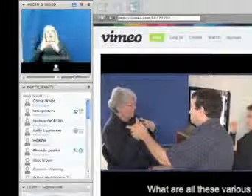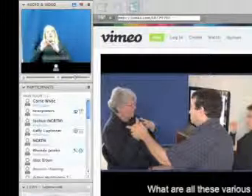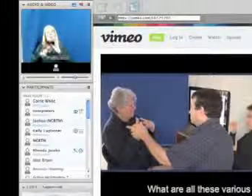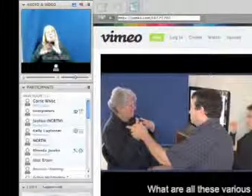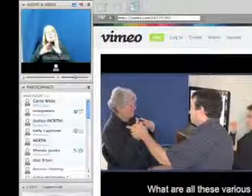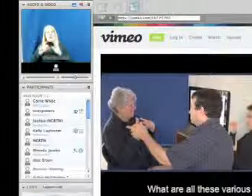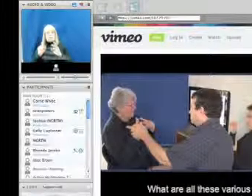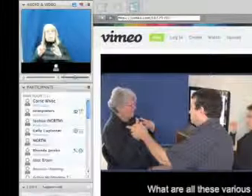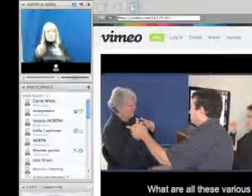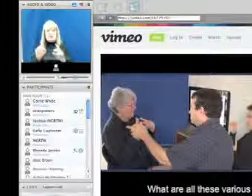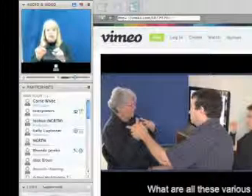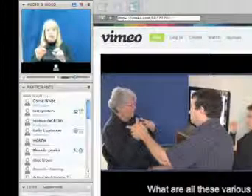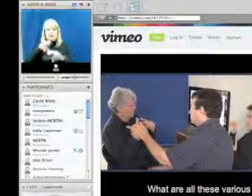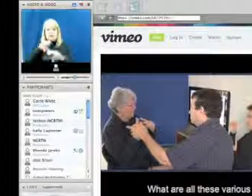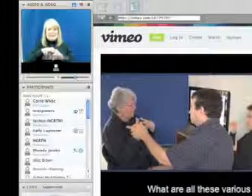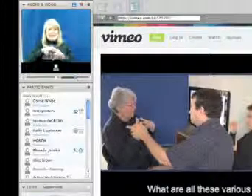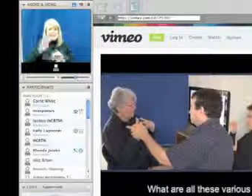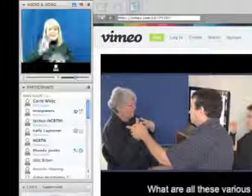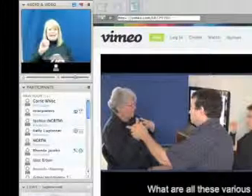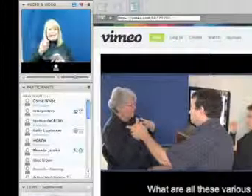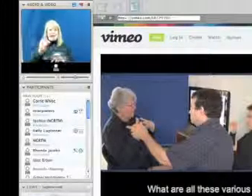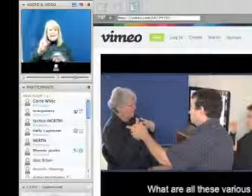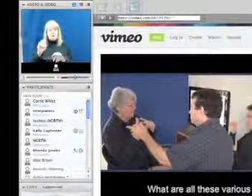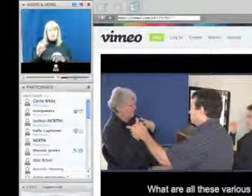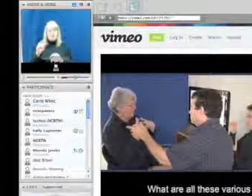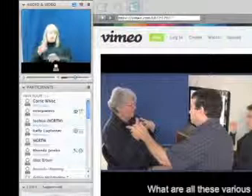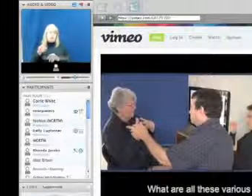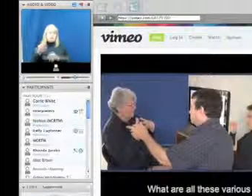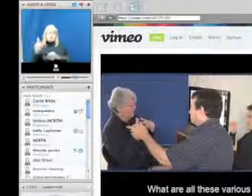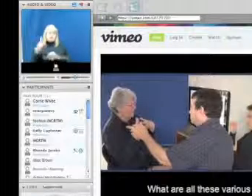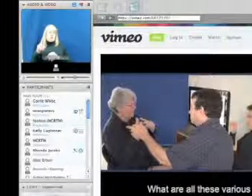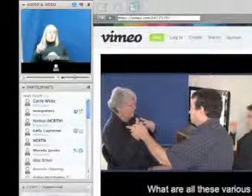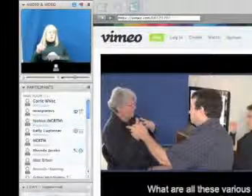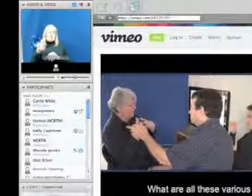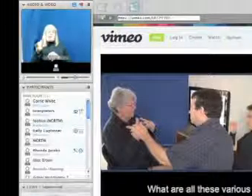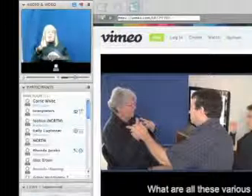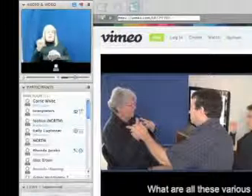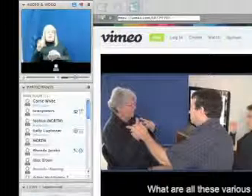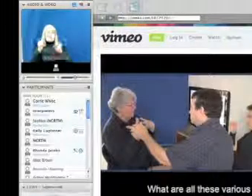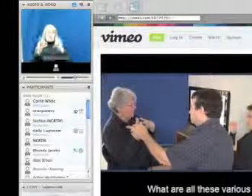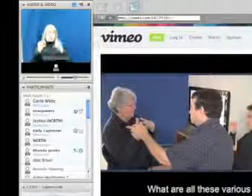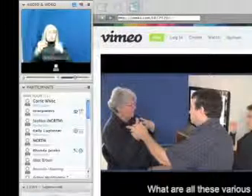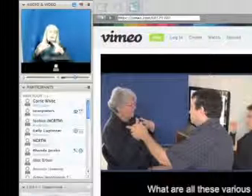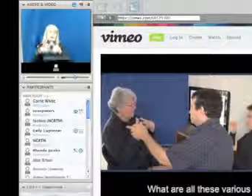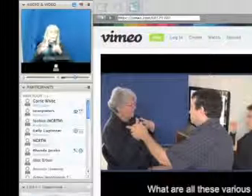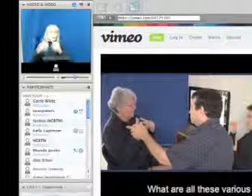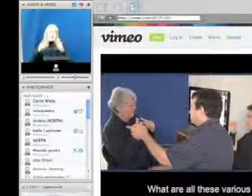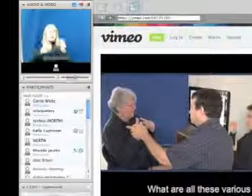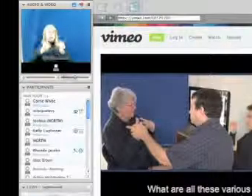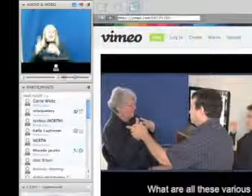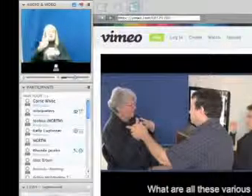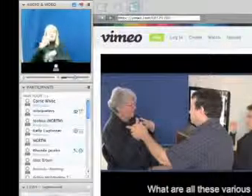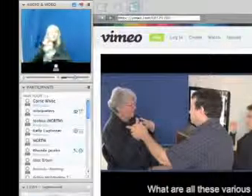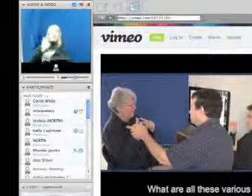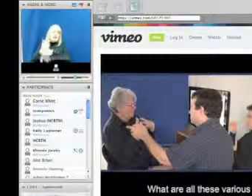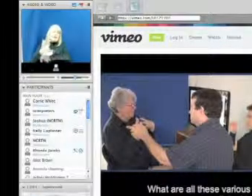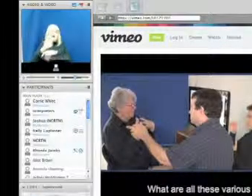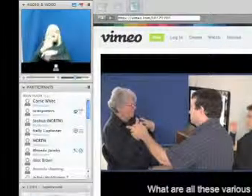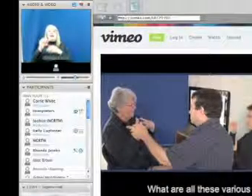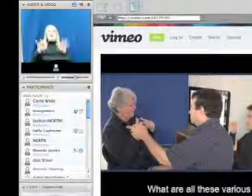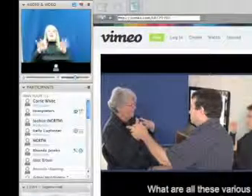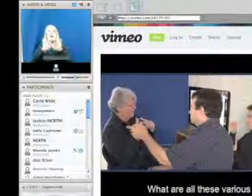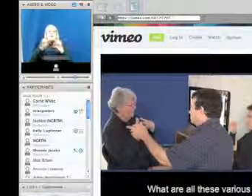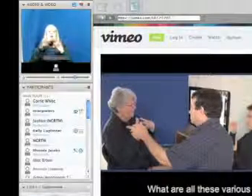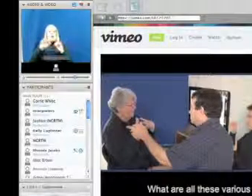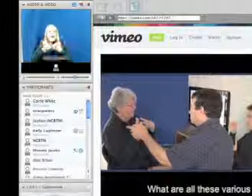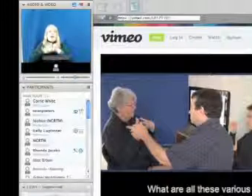different ways that can be set up, and it's a whole other category of ergonomics, but definitely something to work on and to